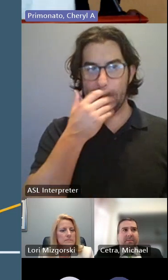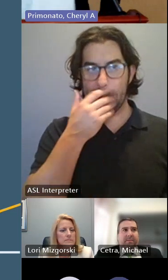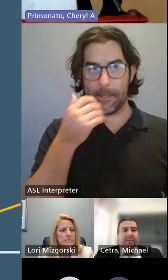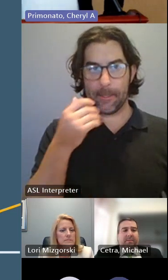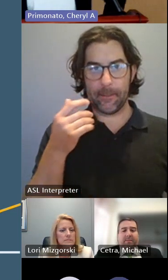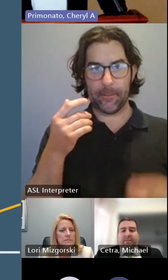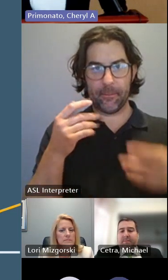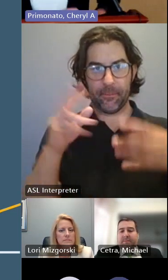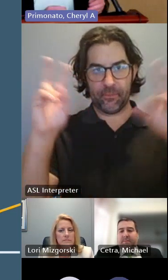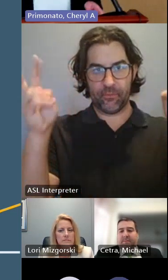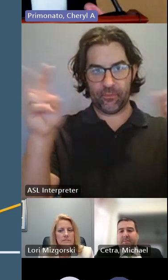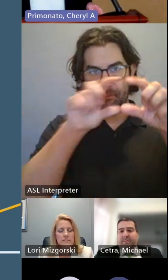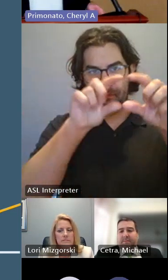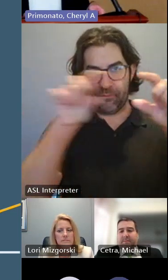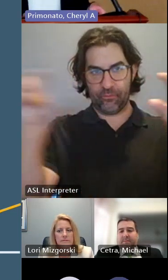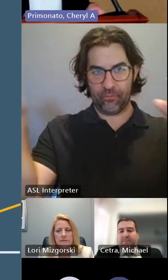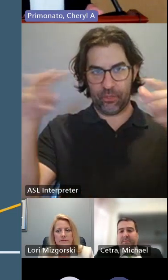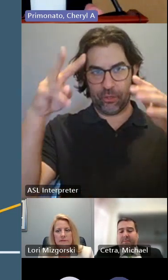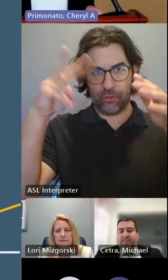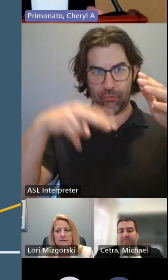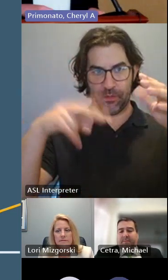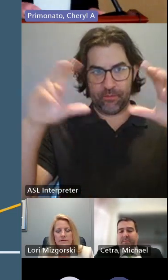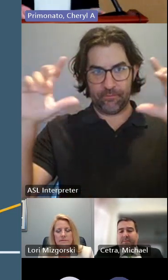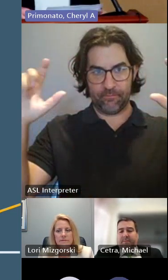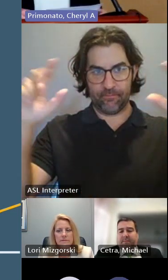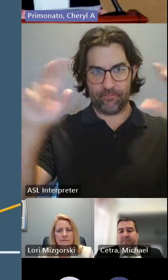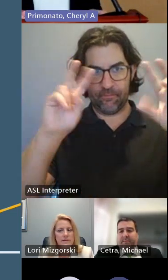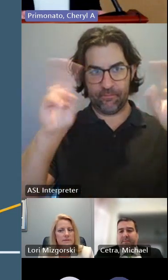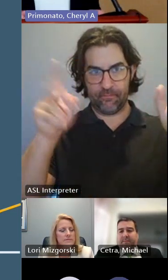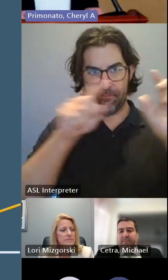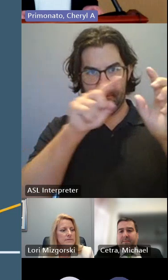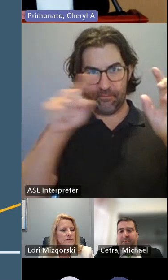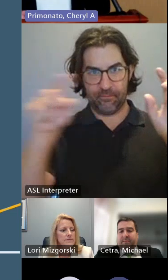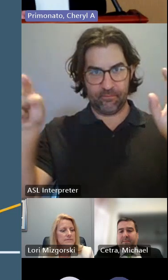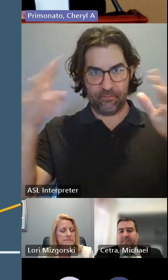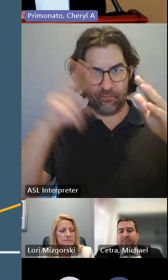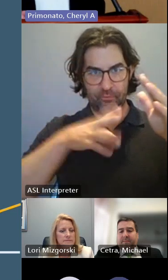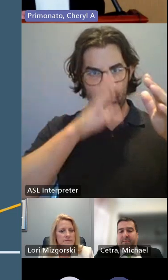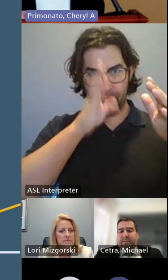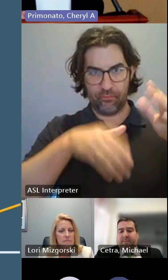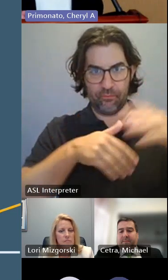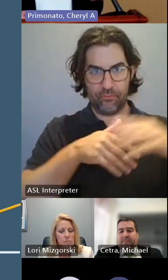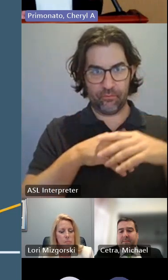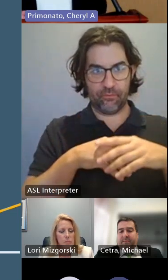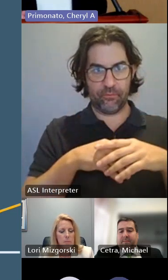provide investigative services on an as-needed basis via specific